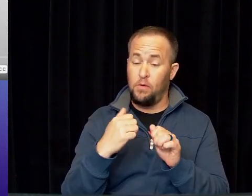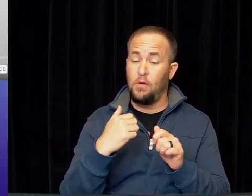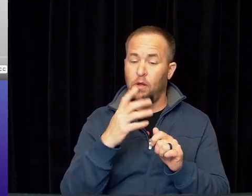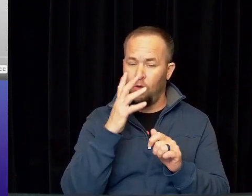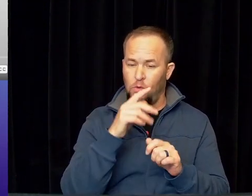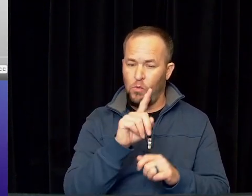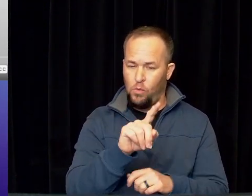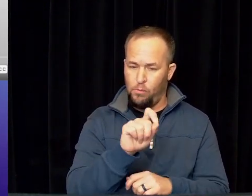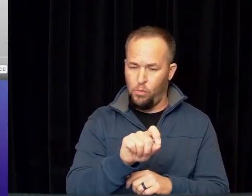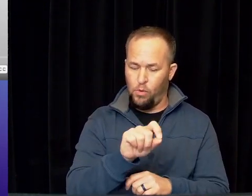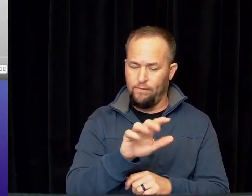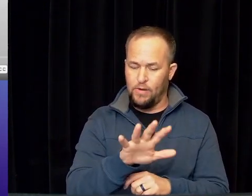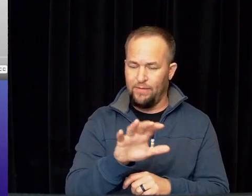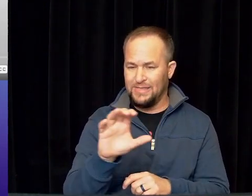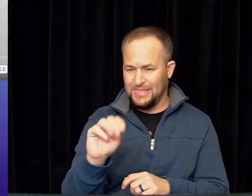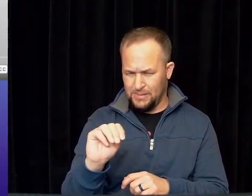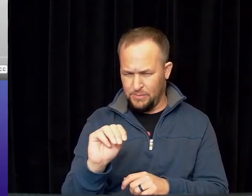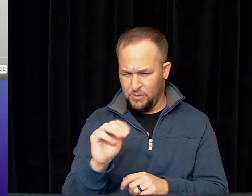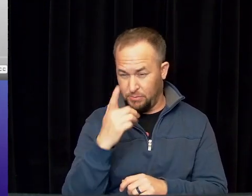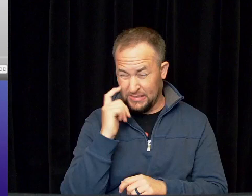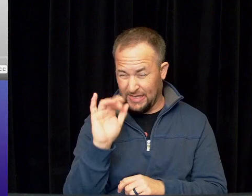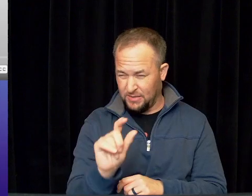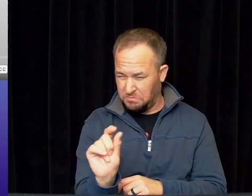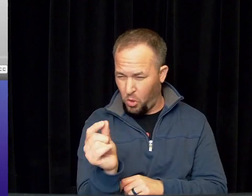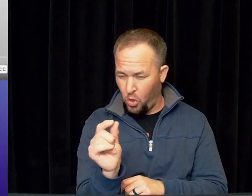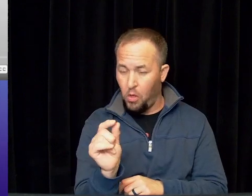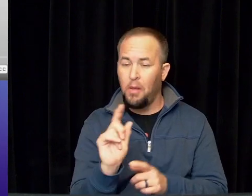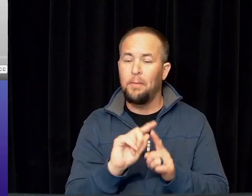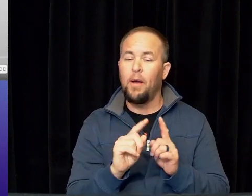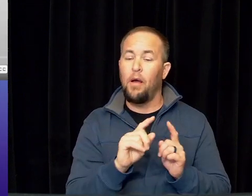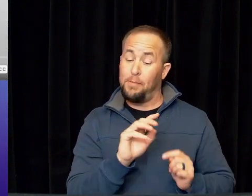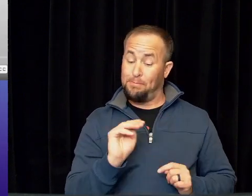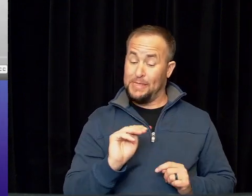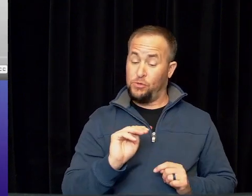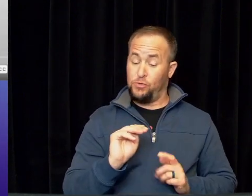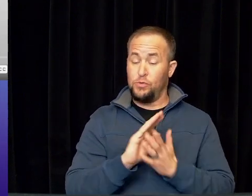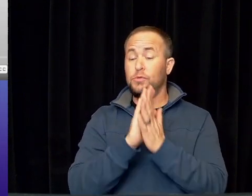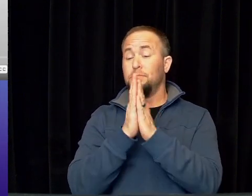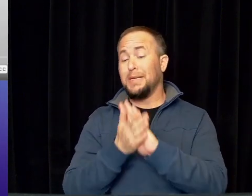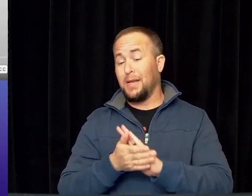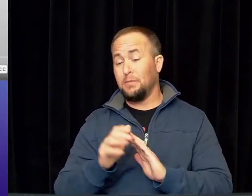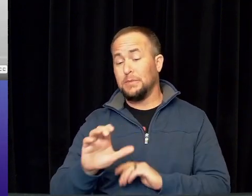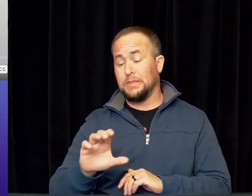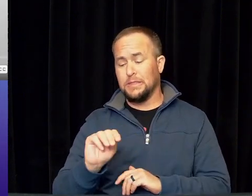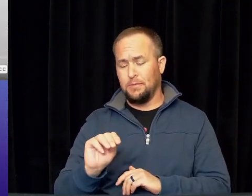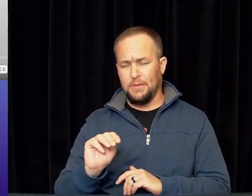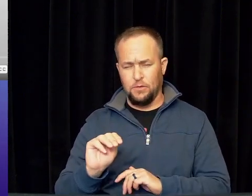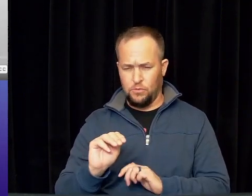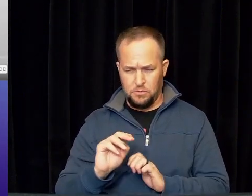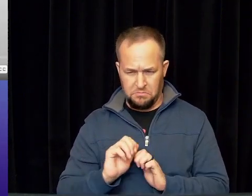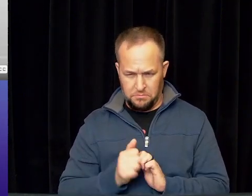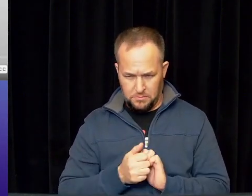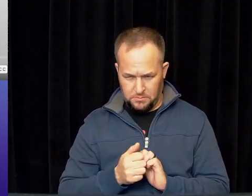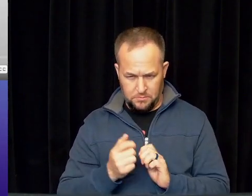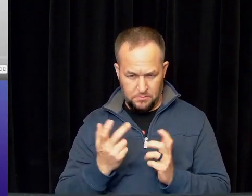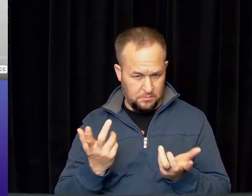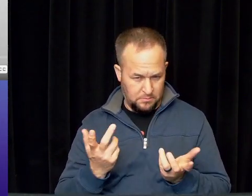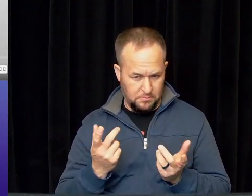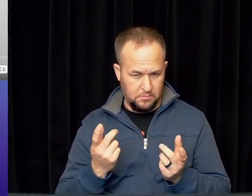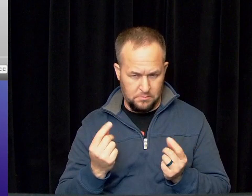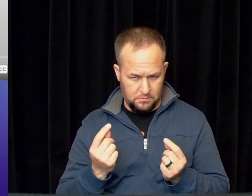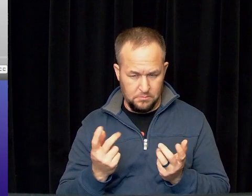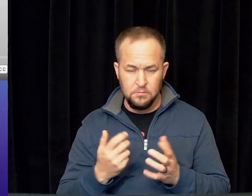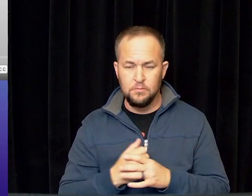keep 1.5 centimeters because it's teeny tiny, but then I want to convert meters into centimeters. So and how we do